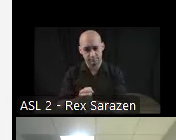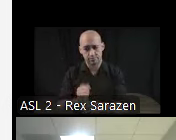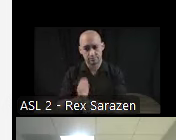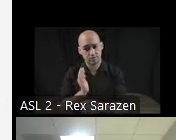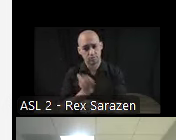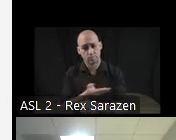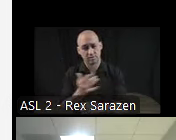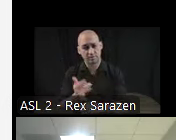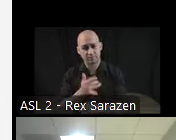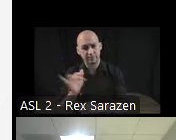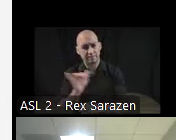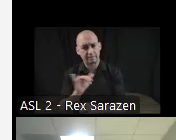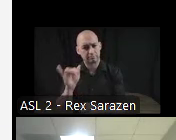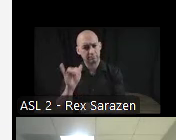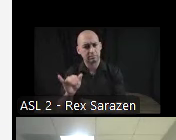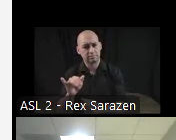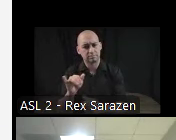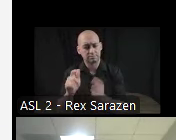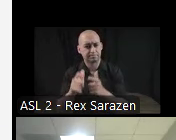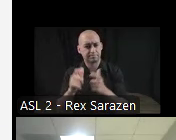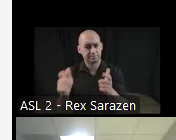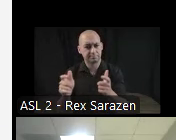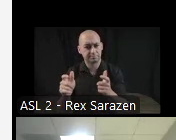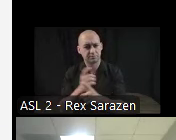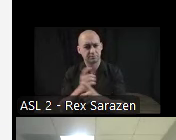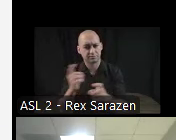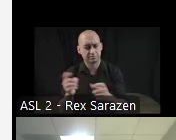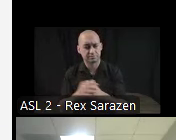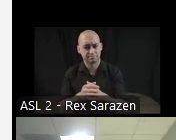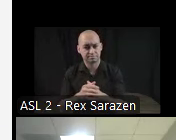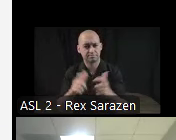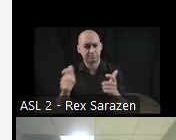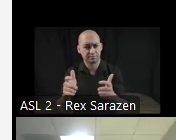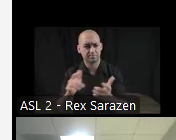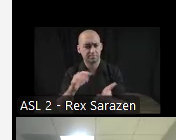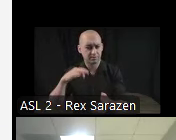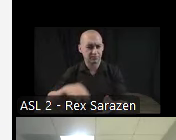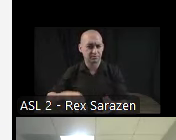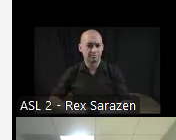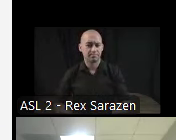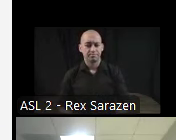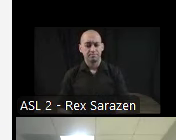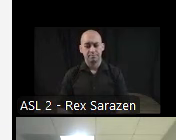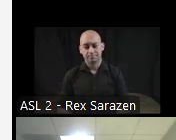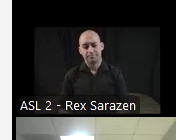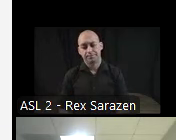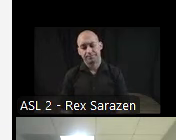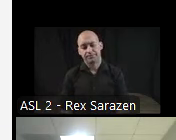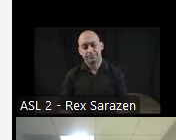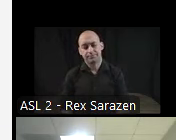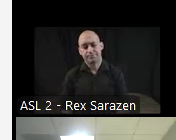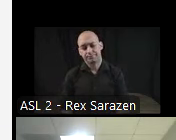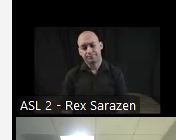feel like that's a pretty significant gain. And I will also, to